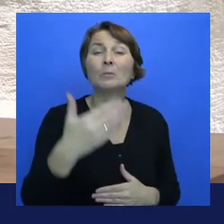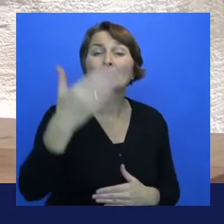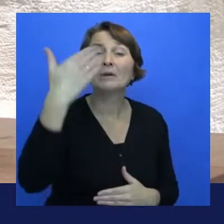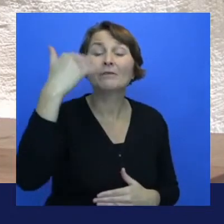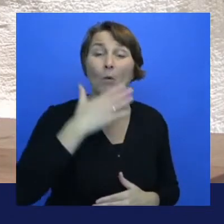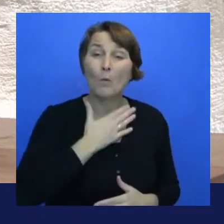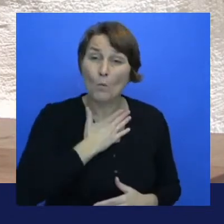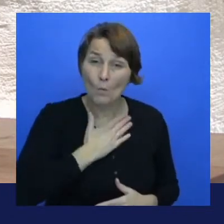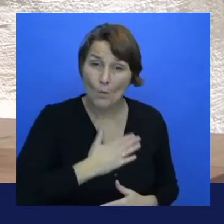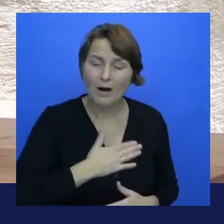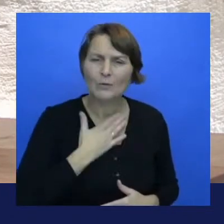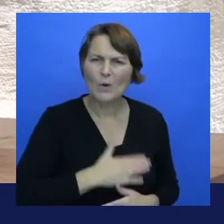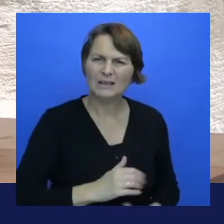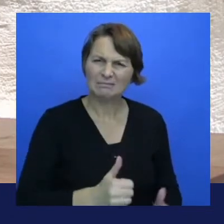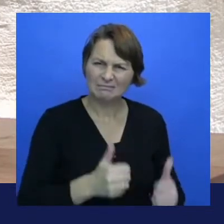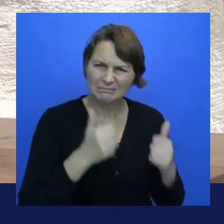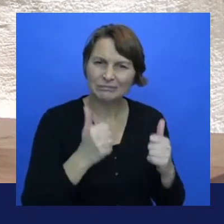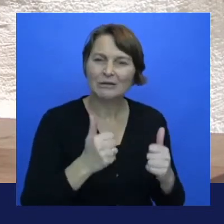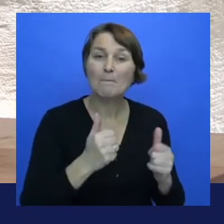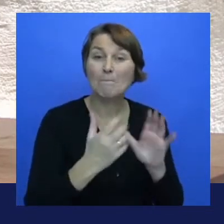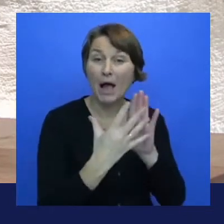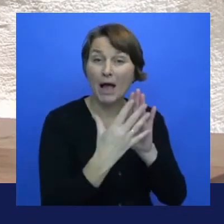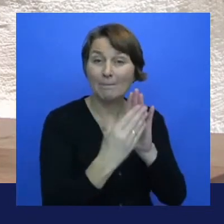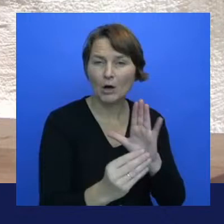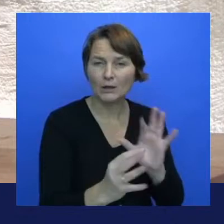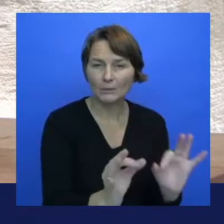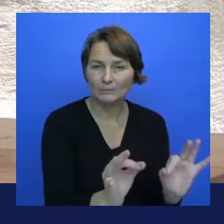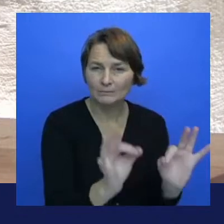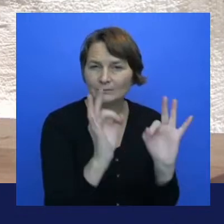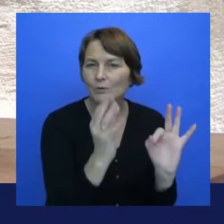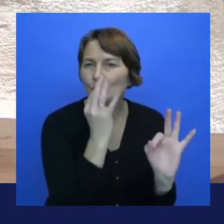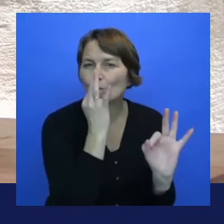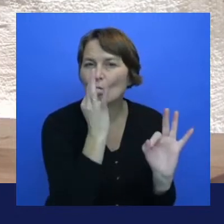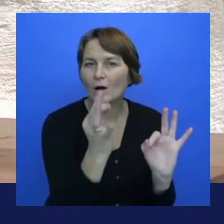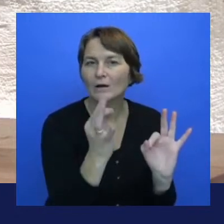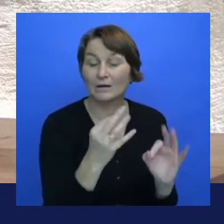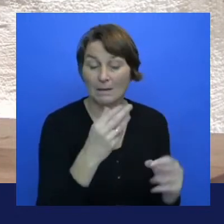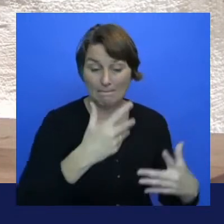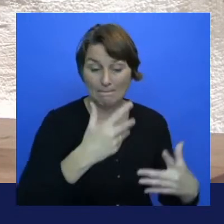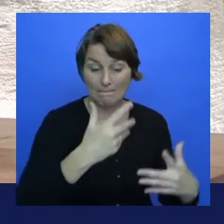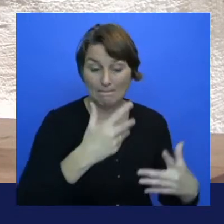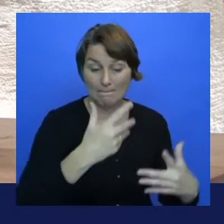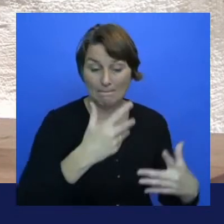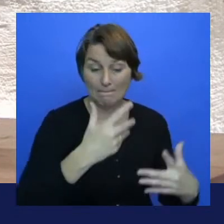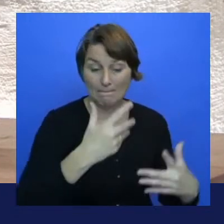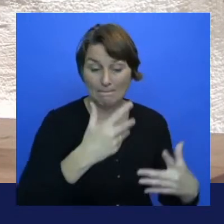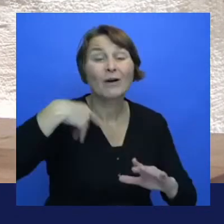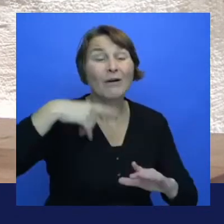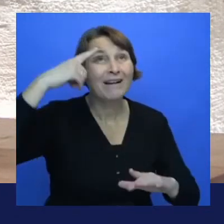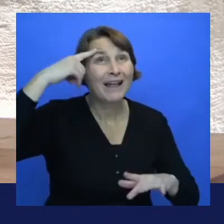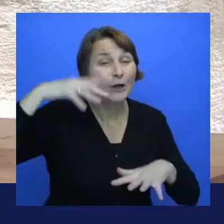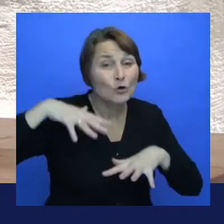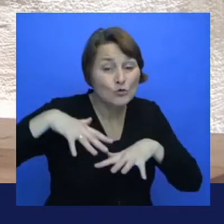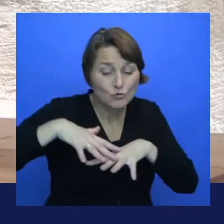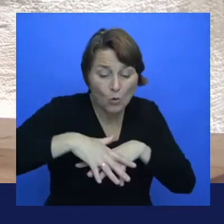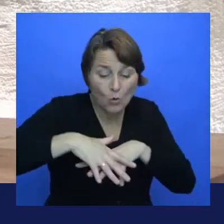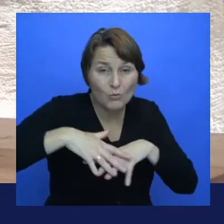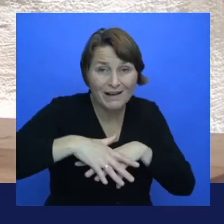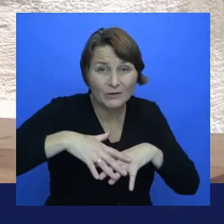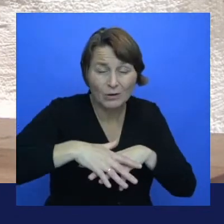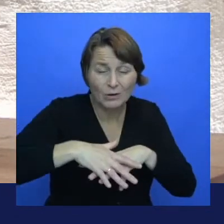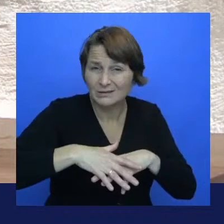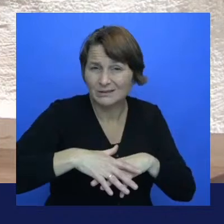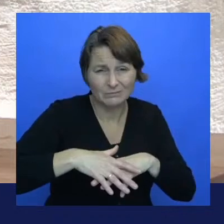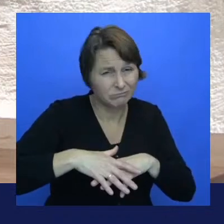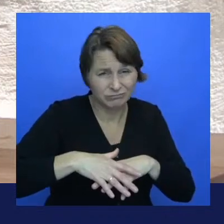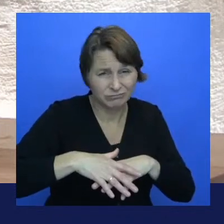very mathematically beautiful, and I have always struggled with neural networks because mathematically they're